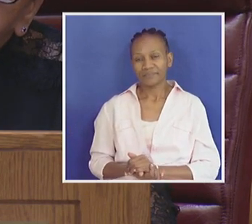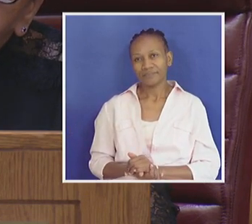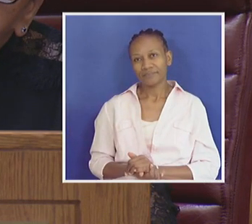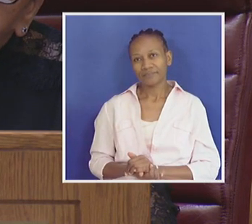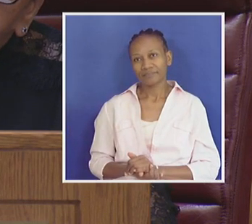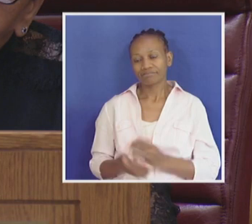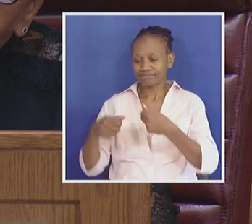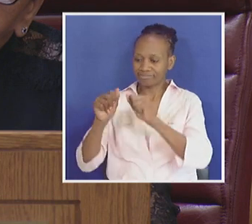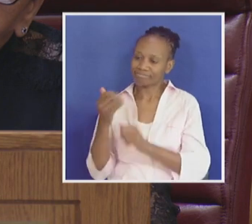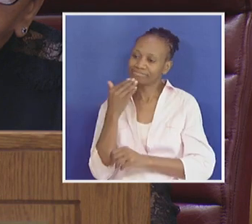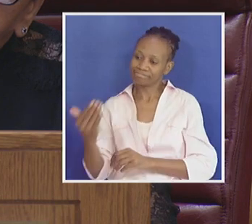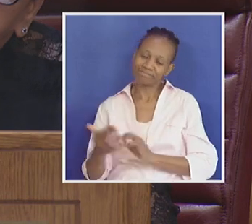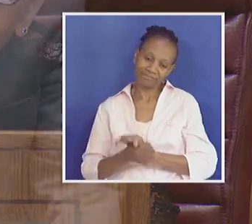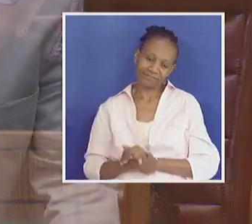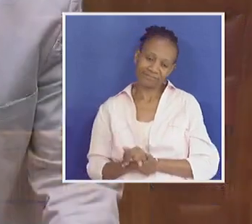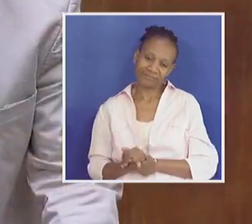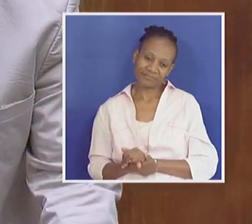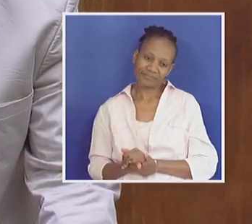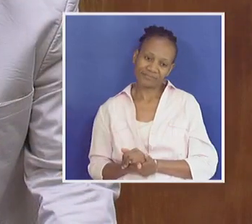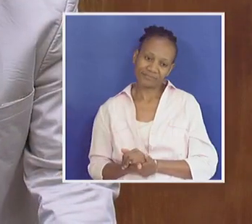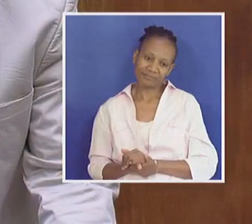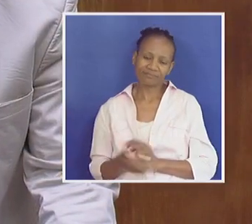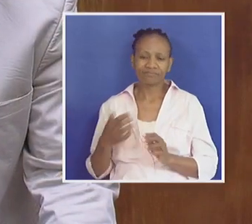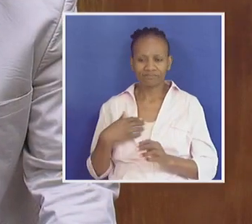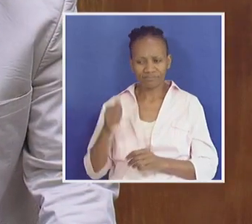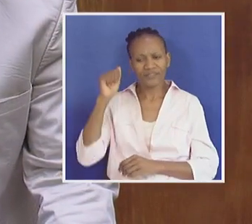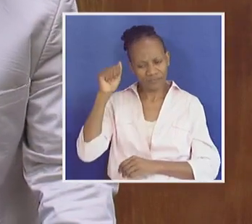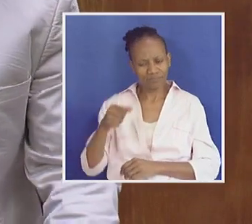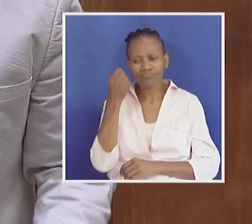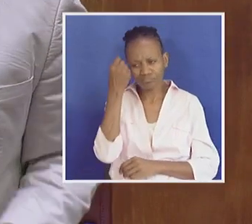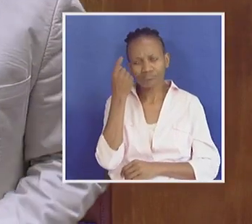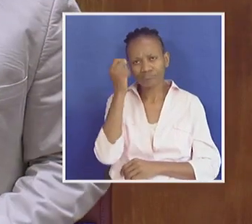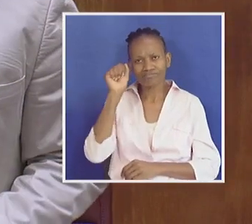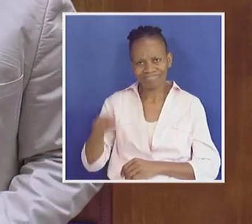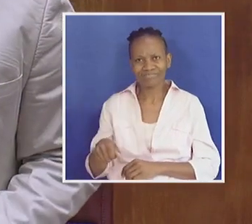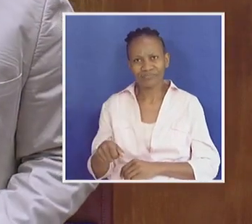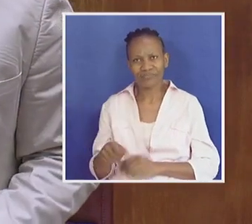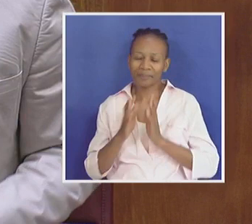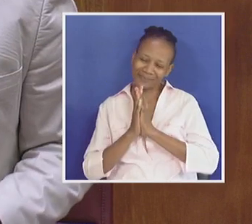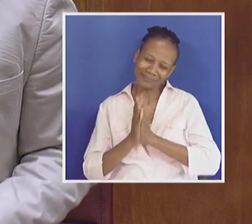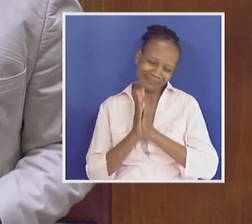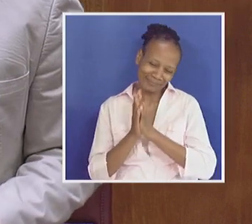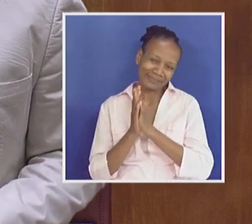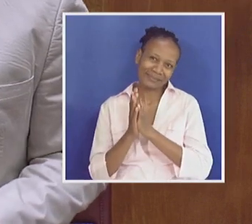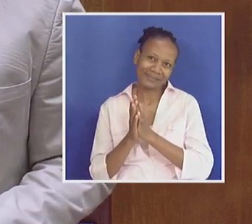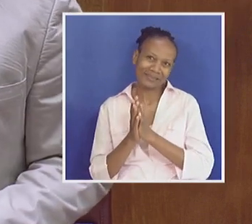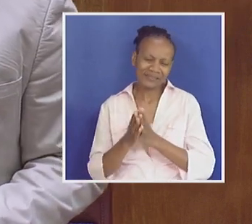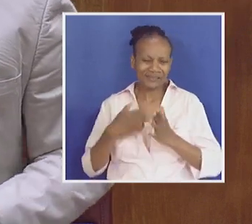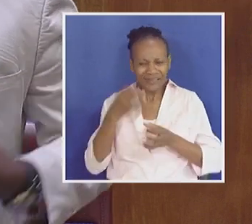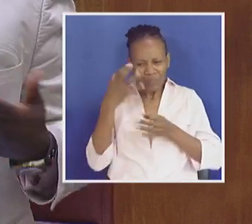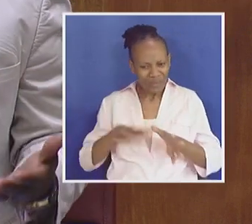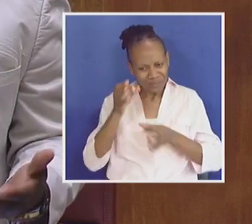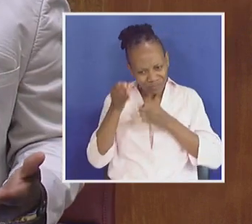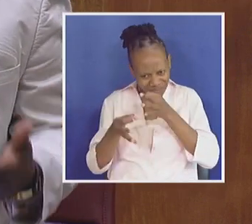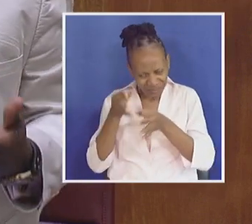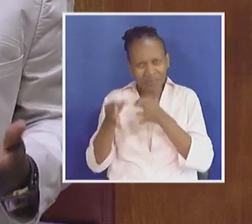Thank you, Honorable Chairperson. I totally agree with the Honorable Chairperson, but I'm pleading with the Chairperson because what you are explaining, Chairperson,